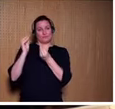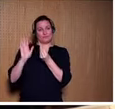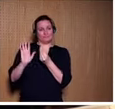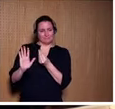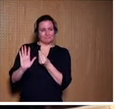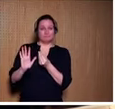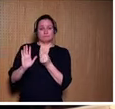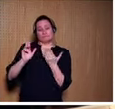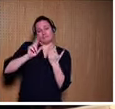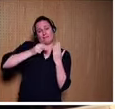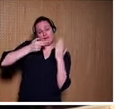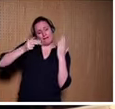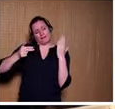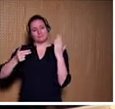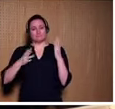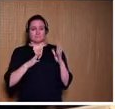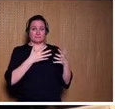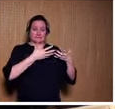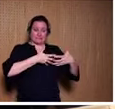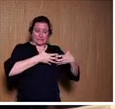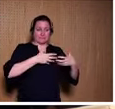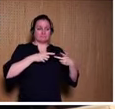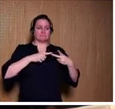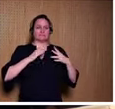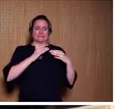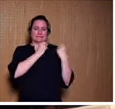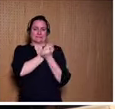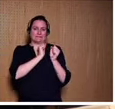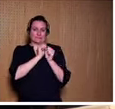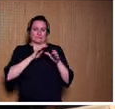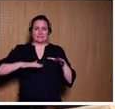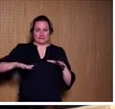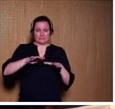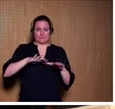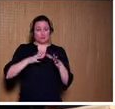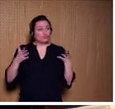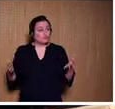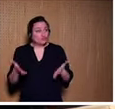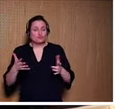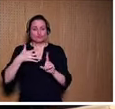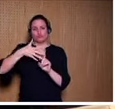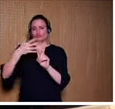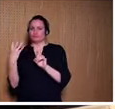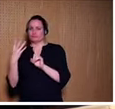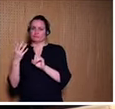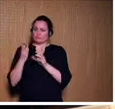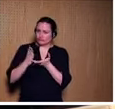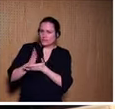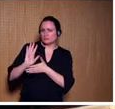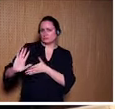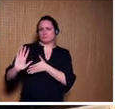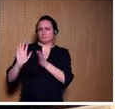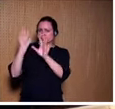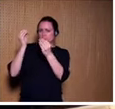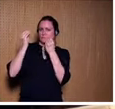using art, tech, and safe spaces outreach and campaign to advance LGBTQ+ rights and education.